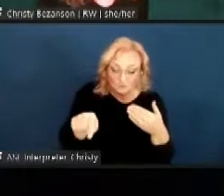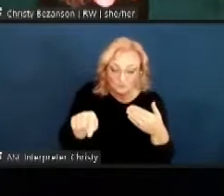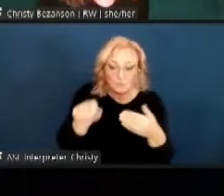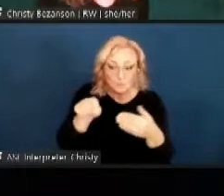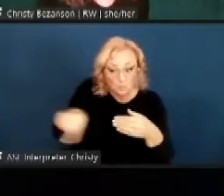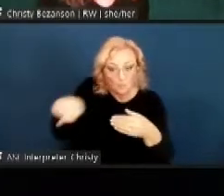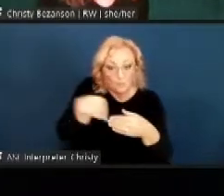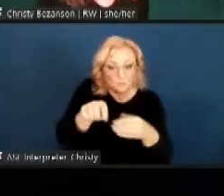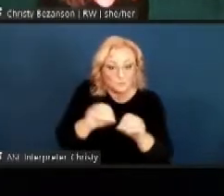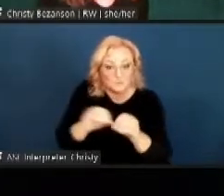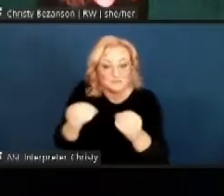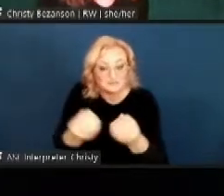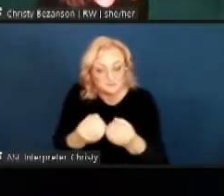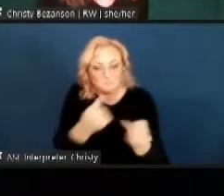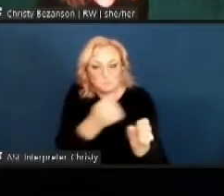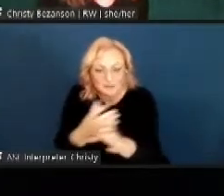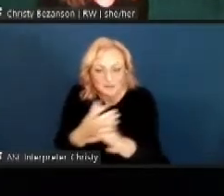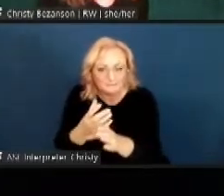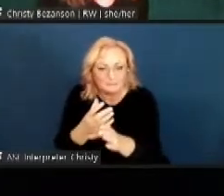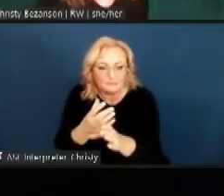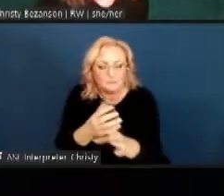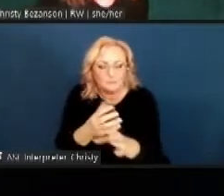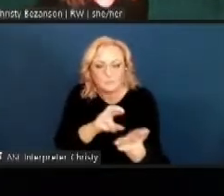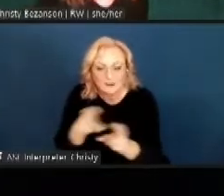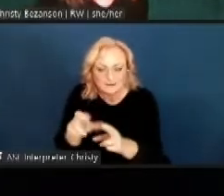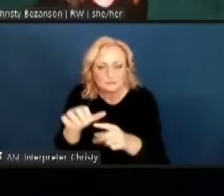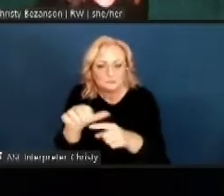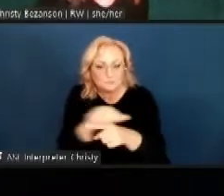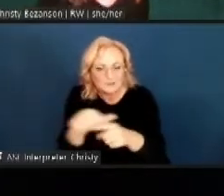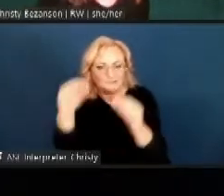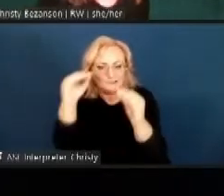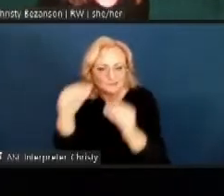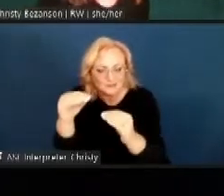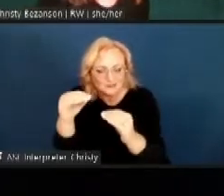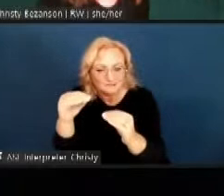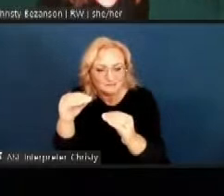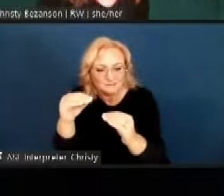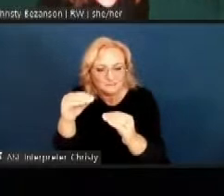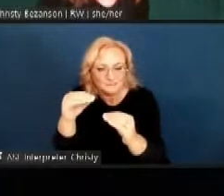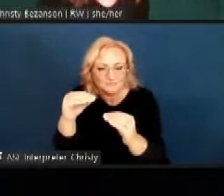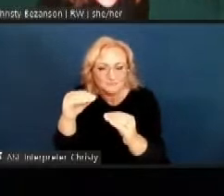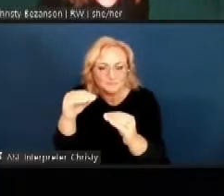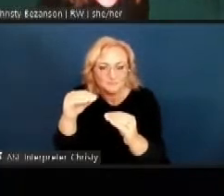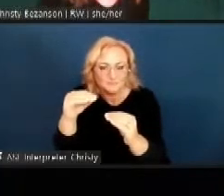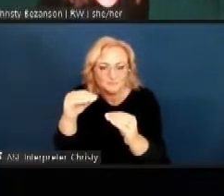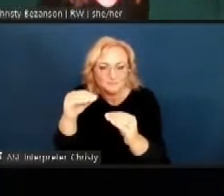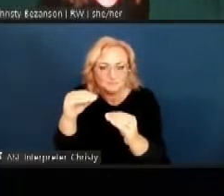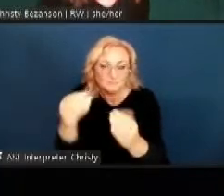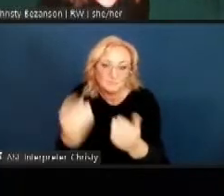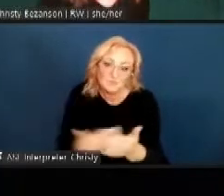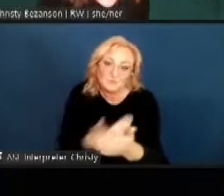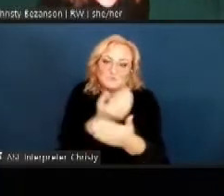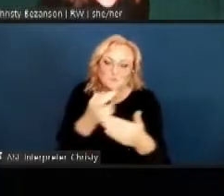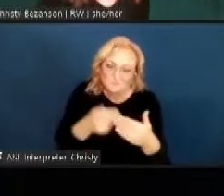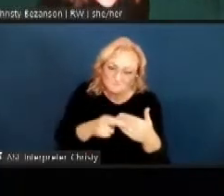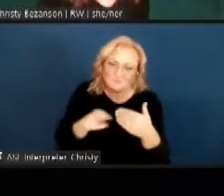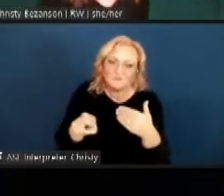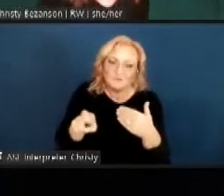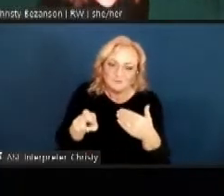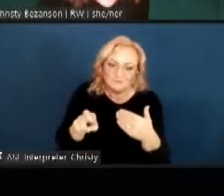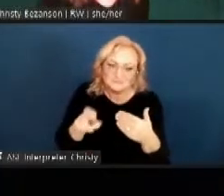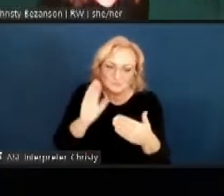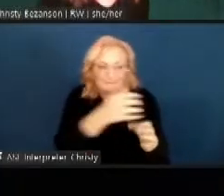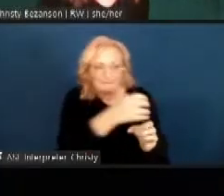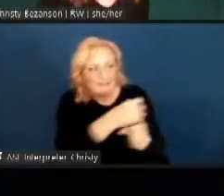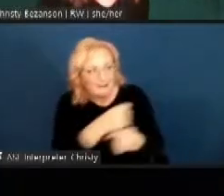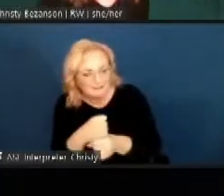those referrals are prepared, trained, educated about the new referrals that are coming their way. And